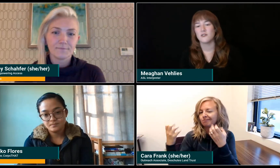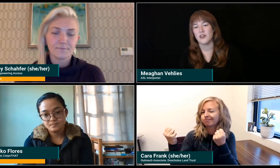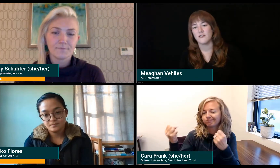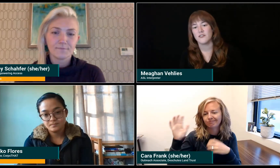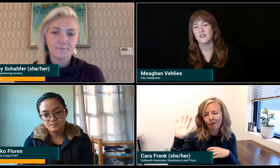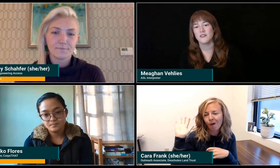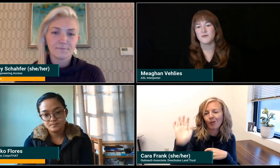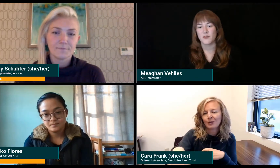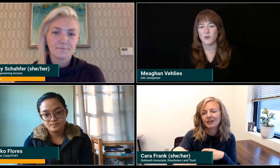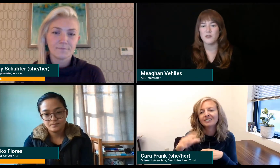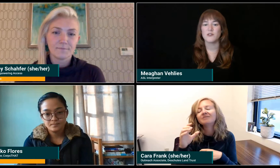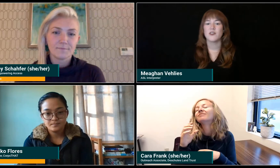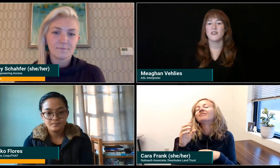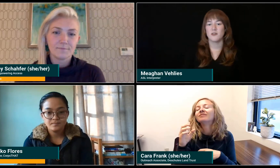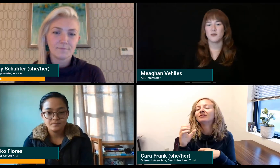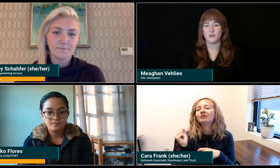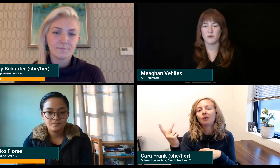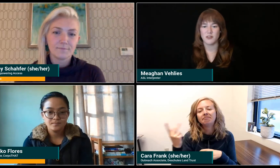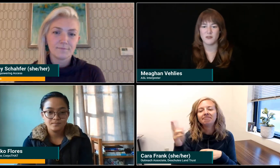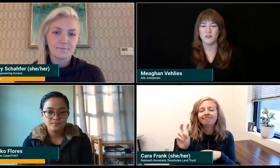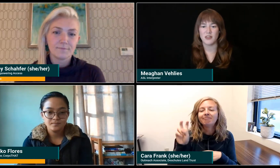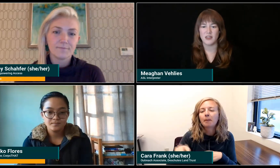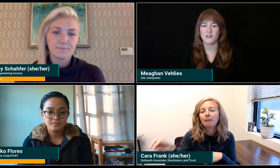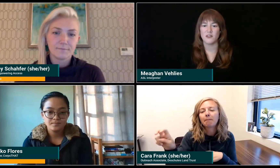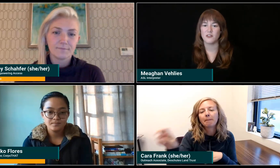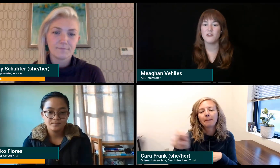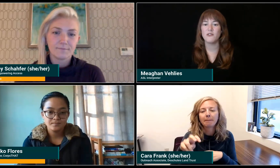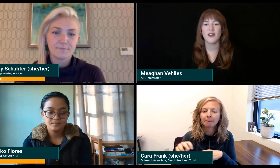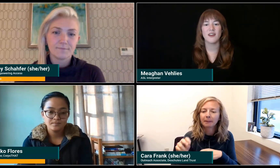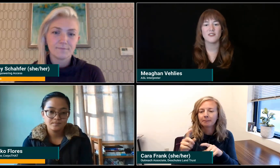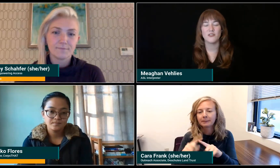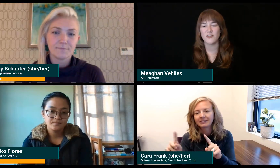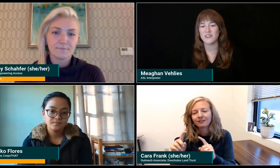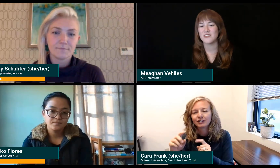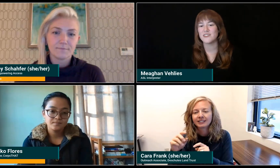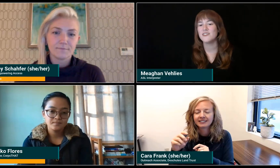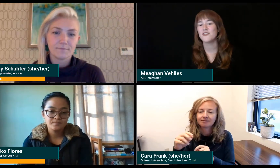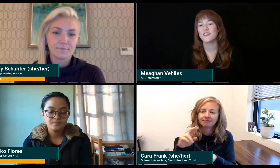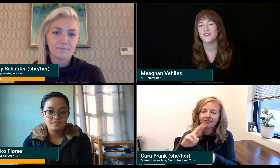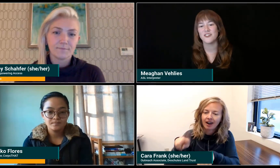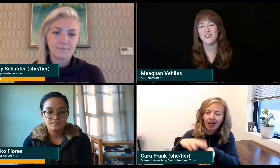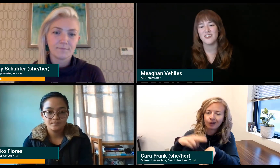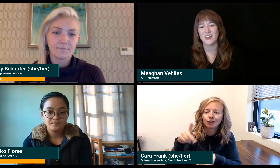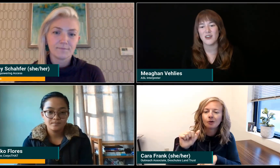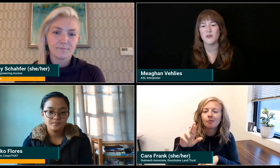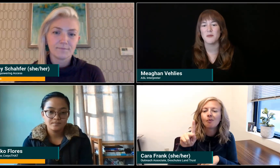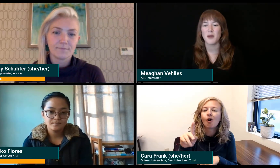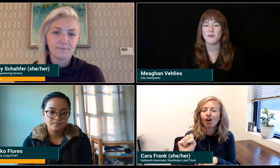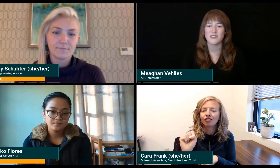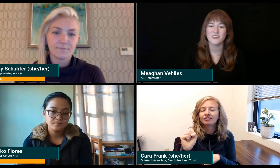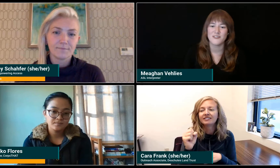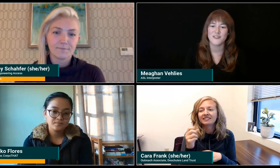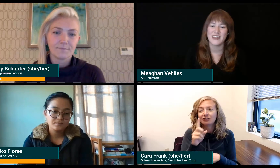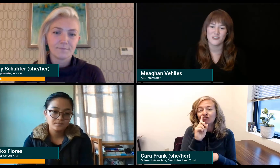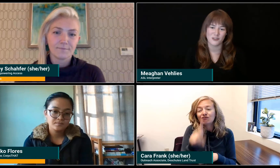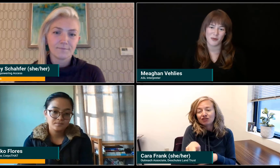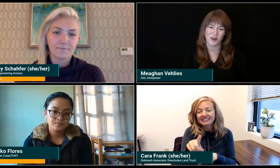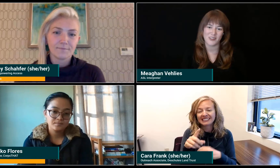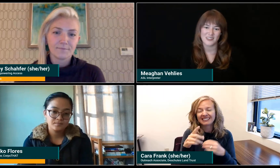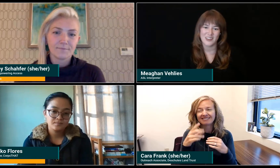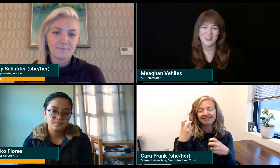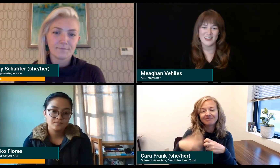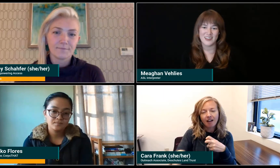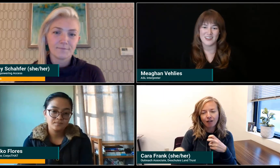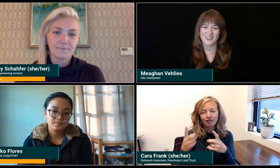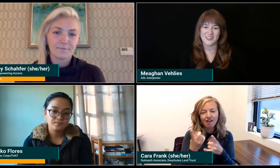he's also deaf, we use sign language when we communicate. So the two of us continued our journey, and we popped around to different national